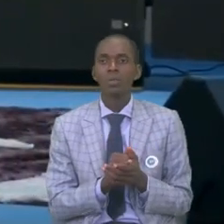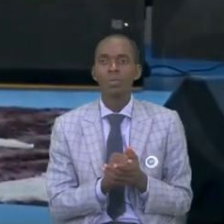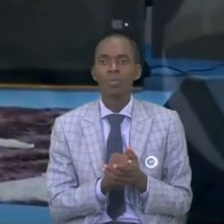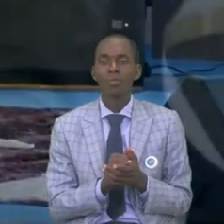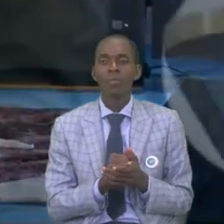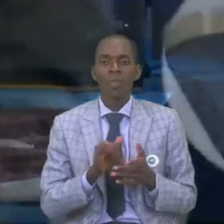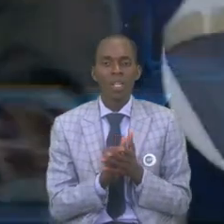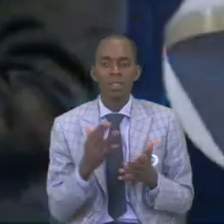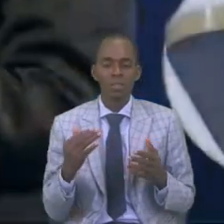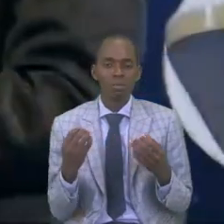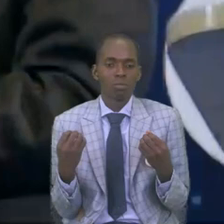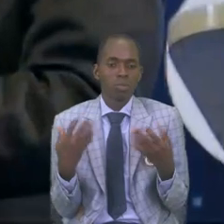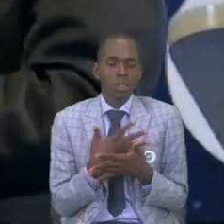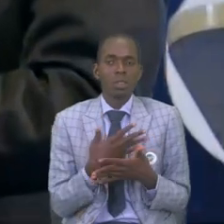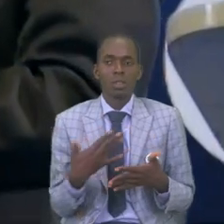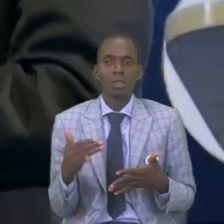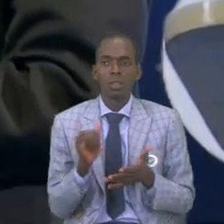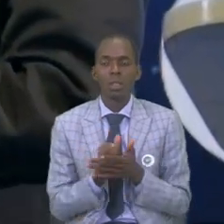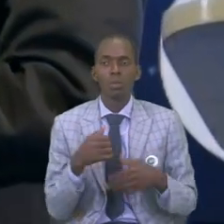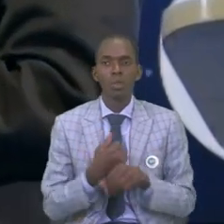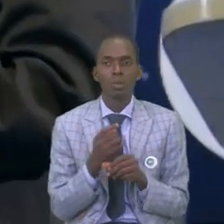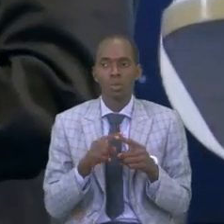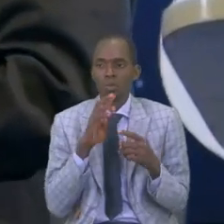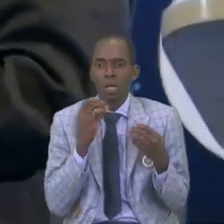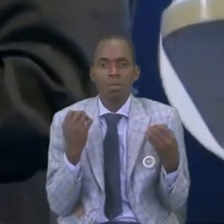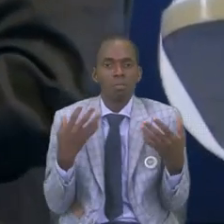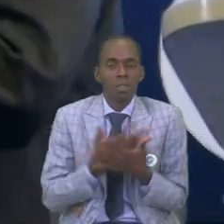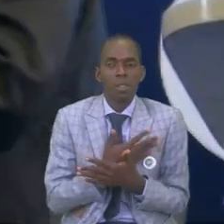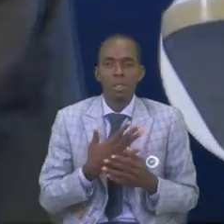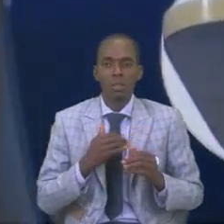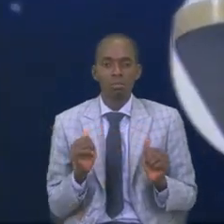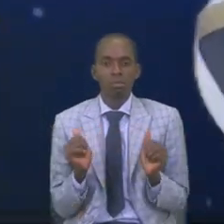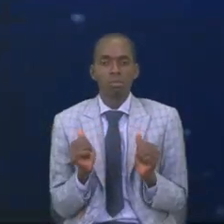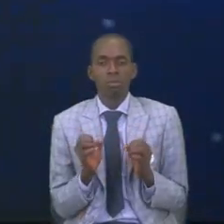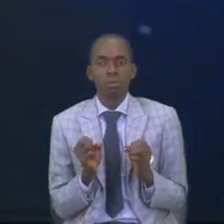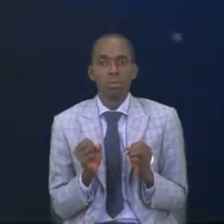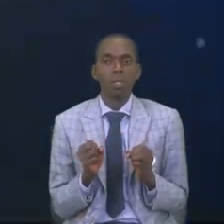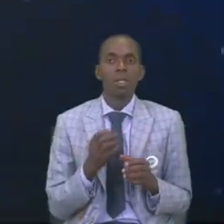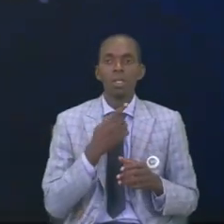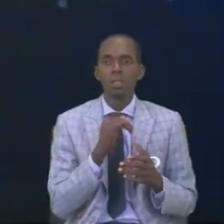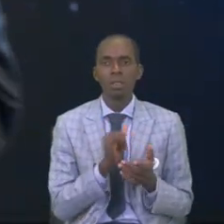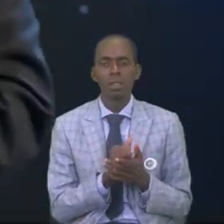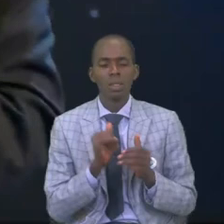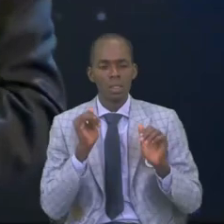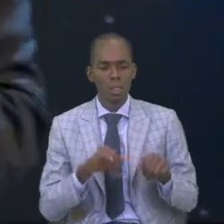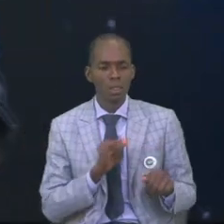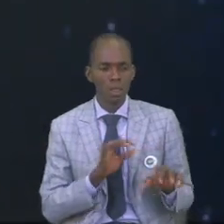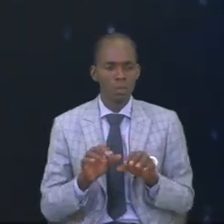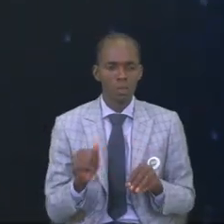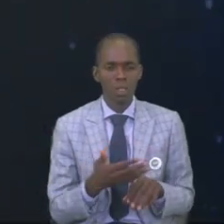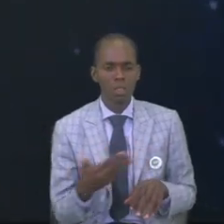intimidating thing that makes you panic and you're afraid and it's a seed. Can I take another step? You'll